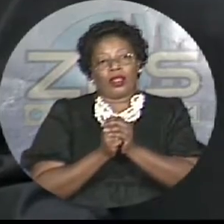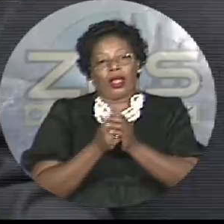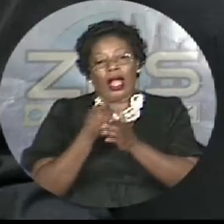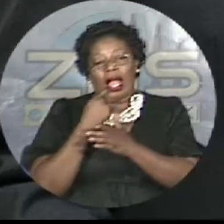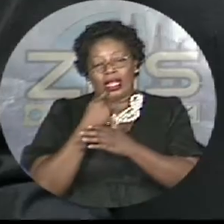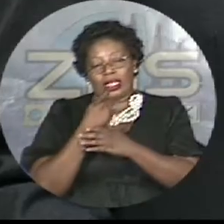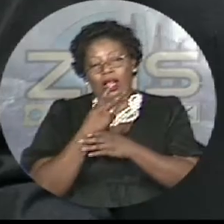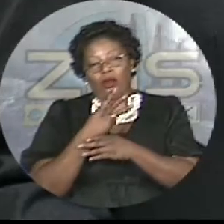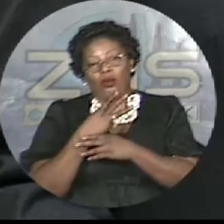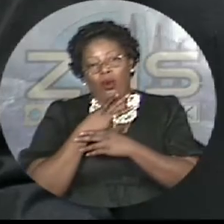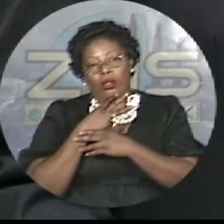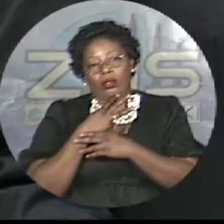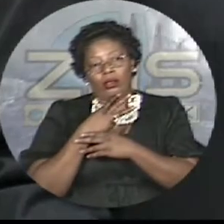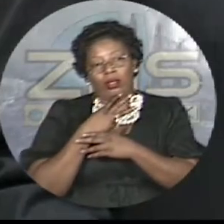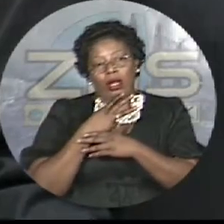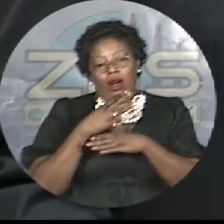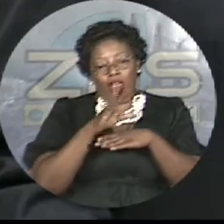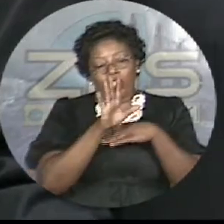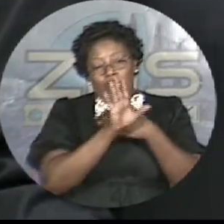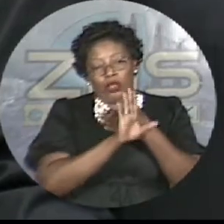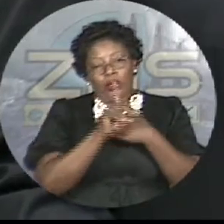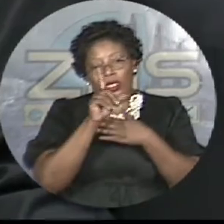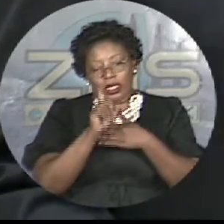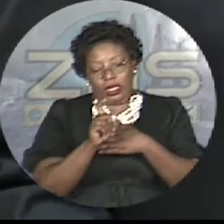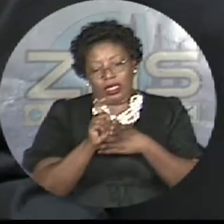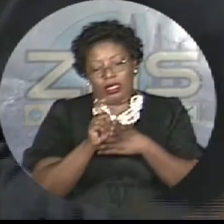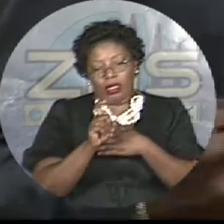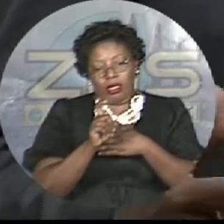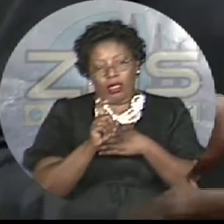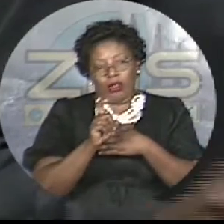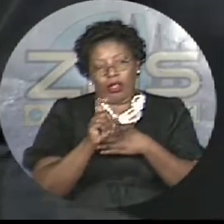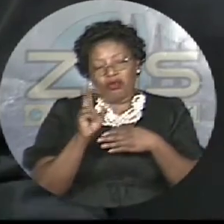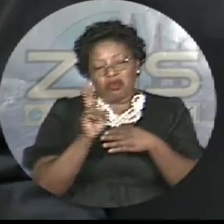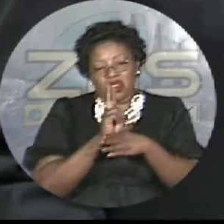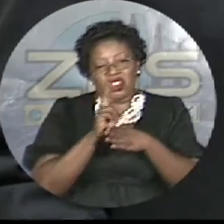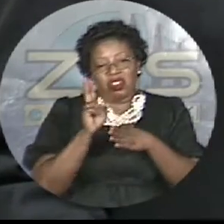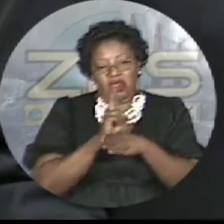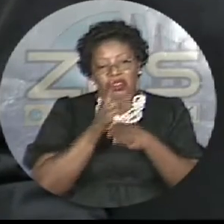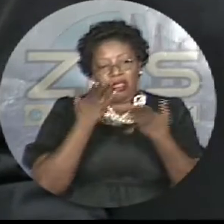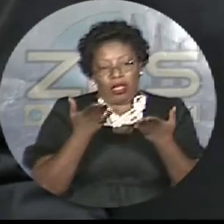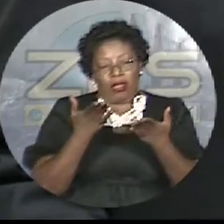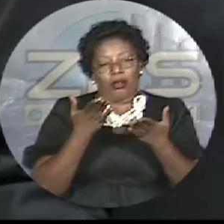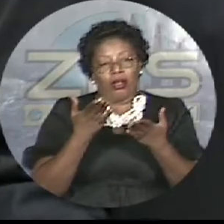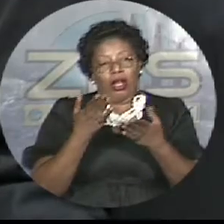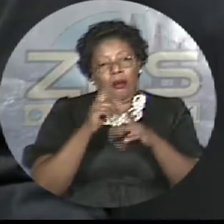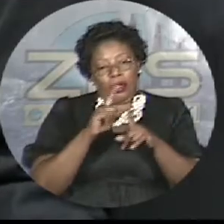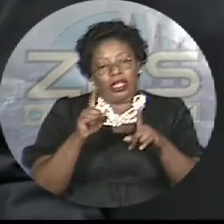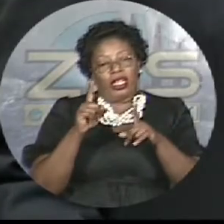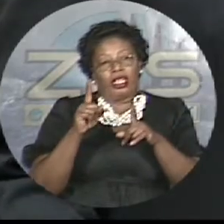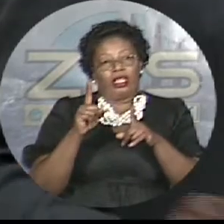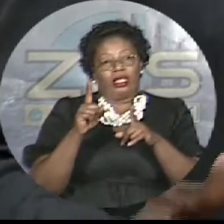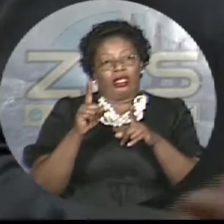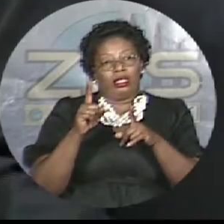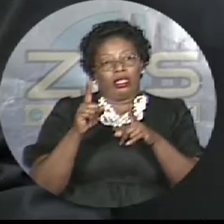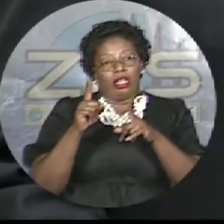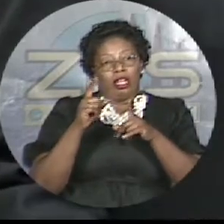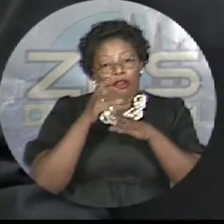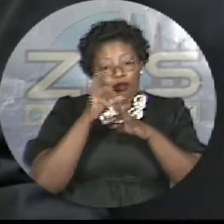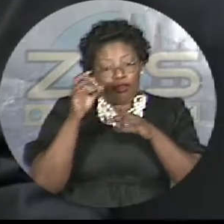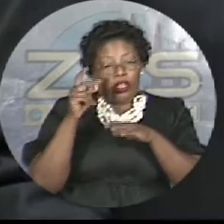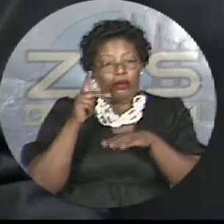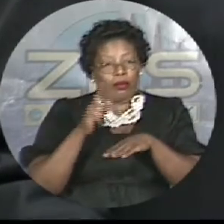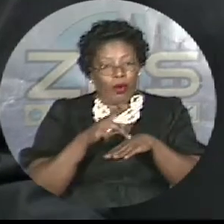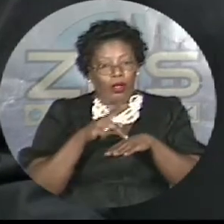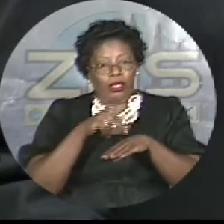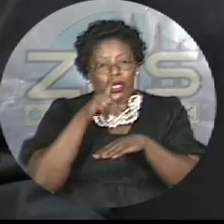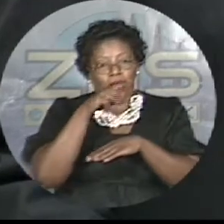we very rarely use here in Nassau. In Freeport, because of the type roof that they use, the